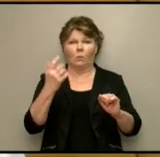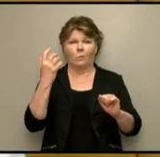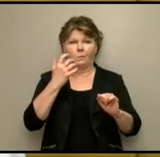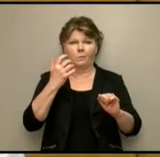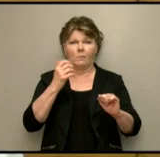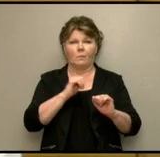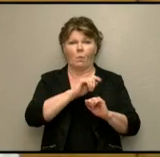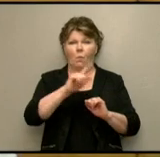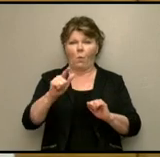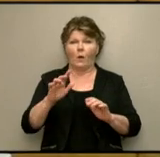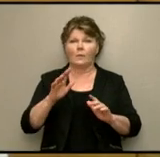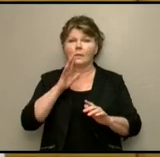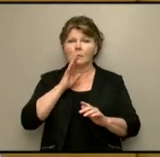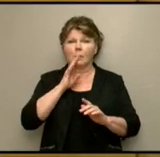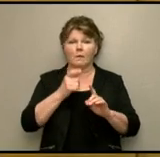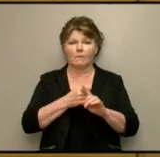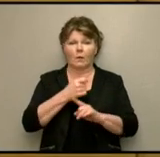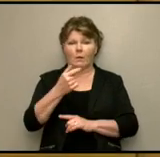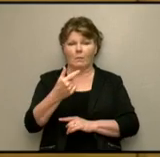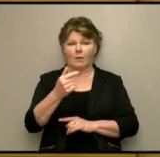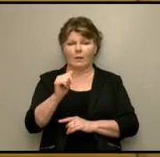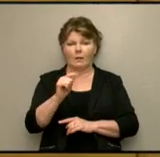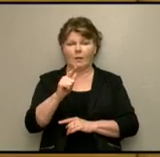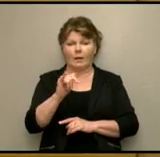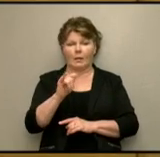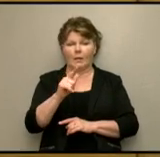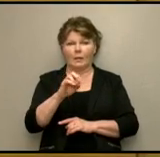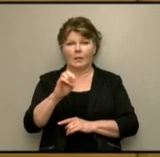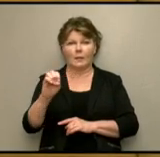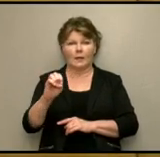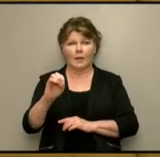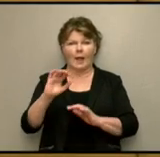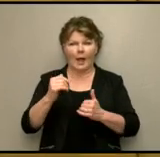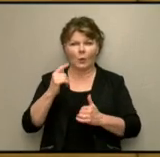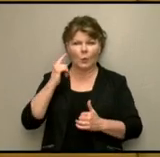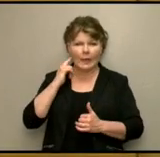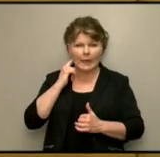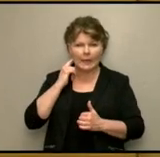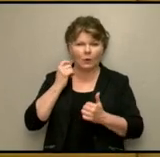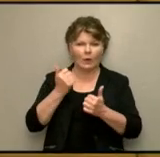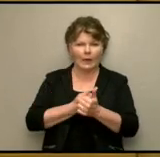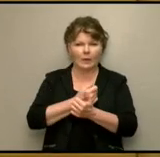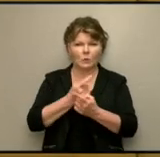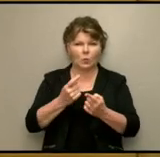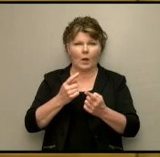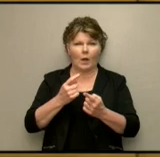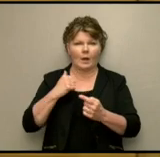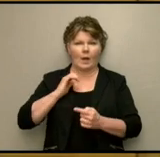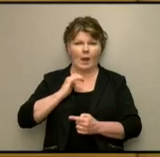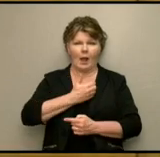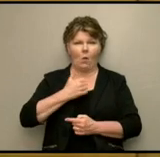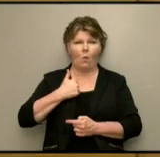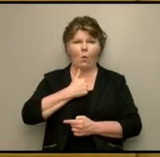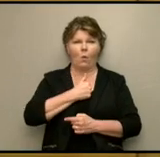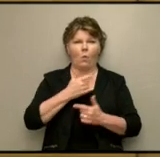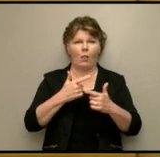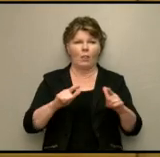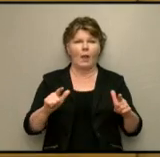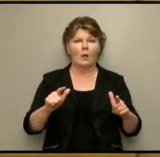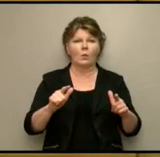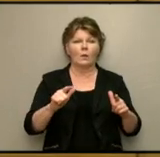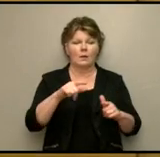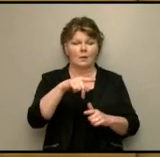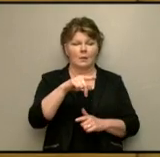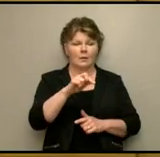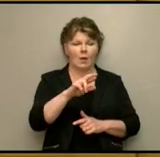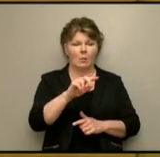all these who are speaking Galileans? And how is it that we hear, each of us, in his own native language? Parthians and Medes